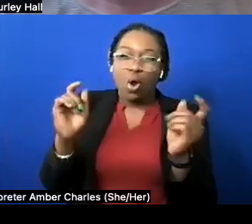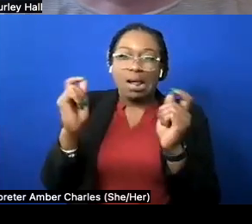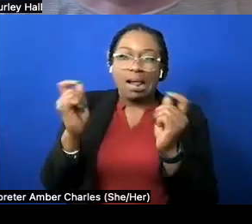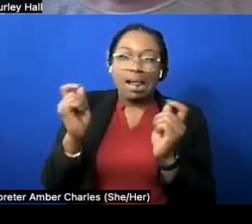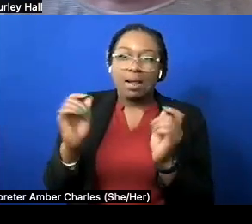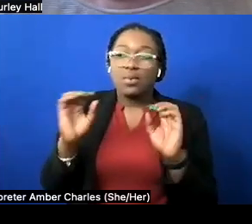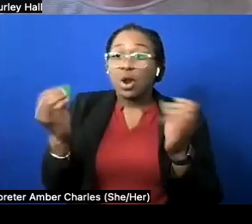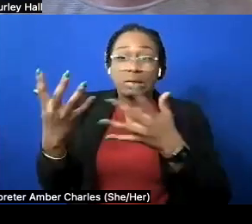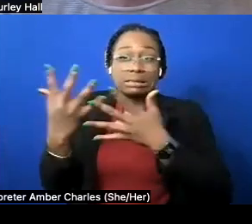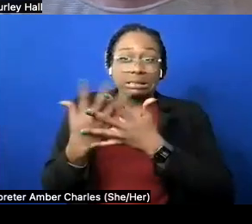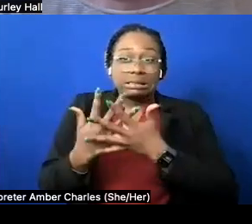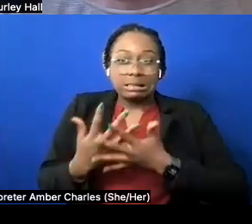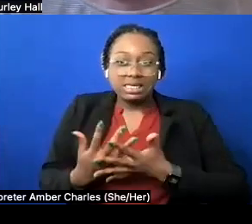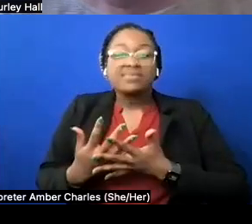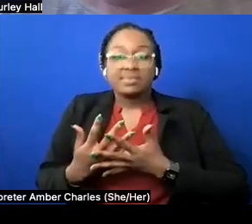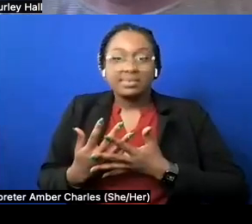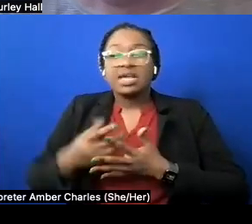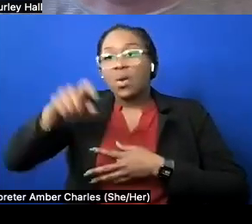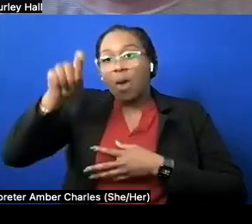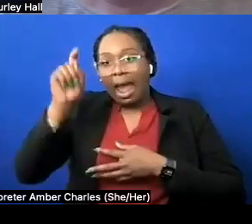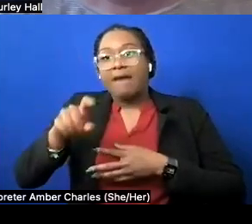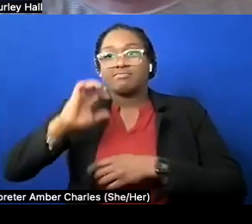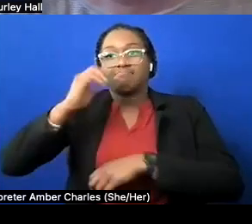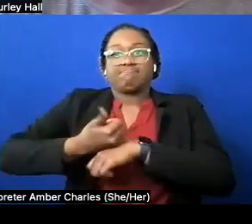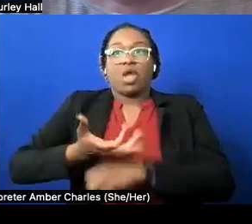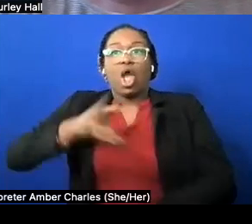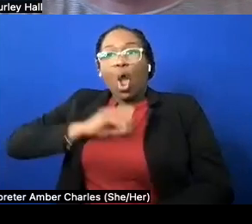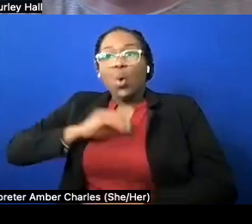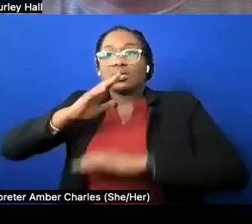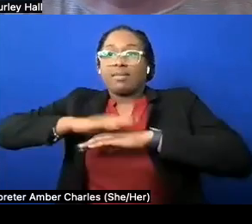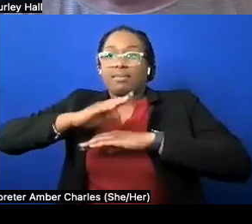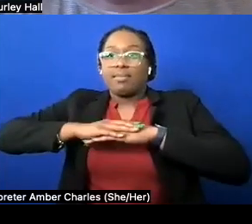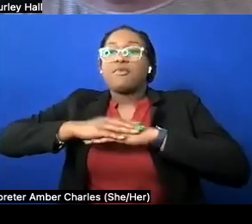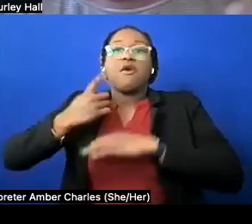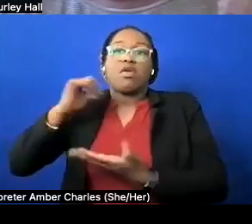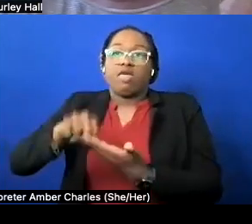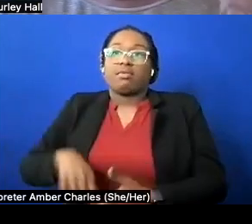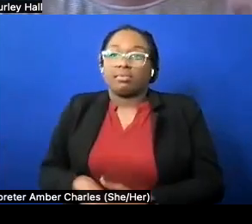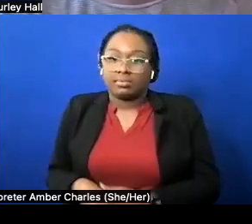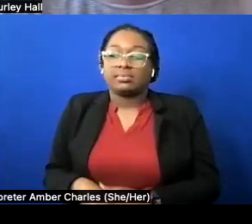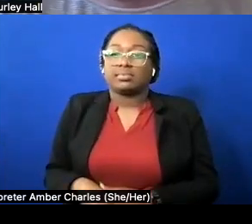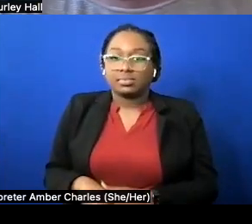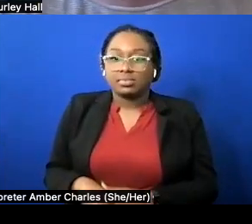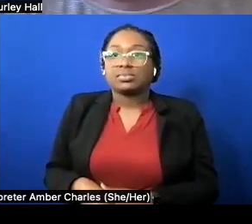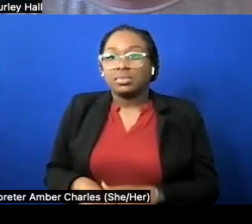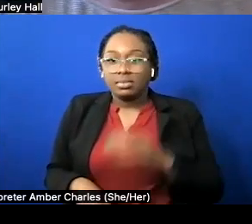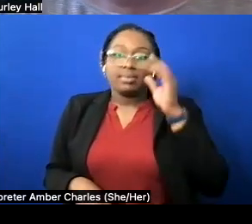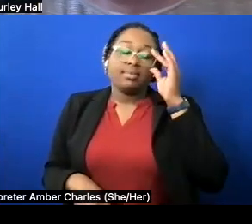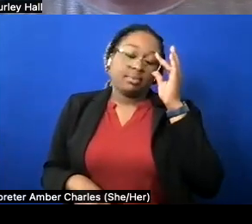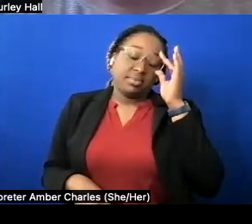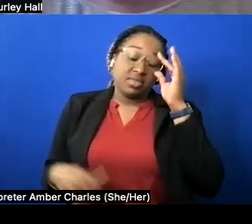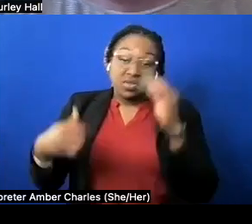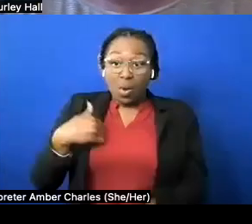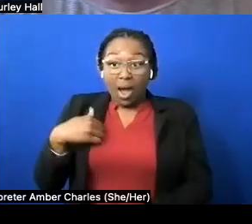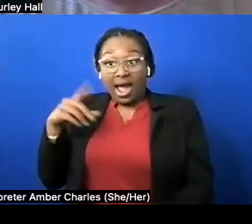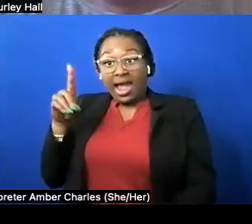unfettered, then we have to build our own table for that. And, you know, and so I did that because